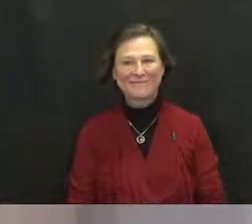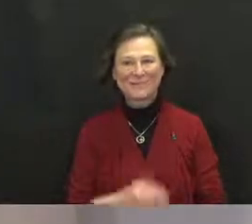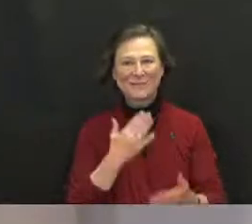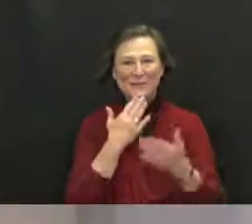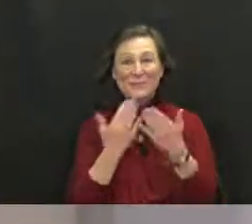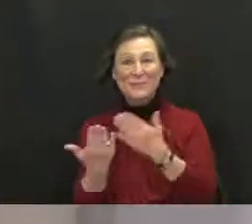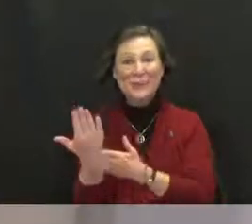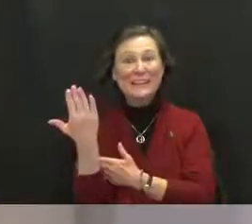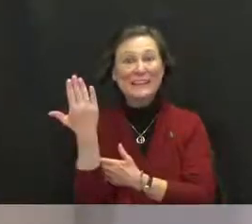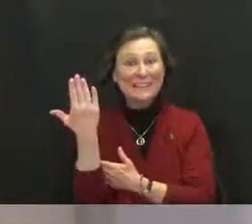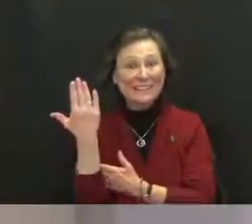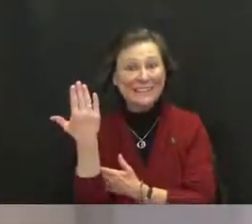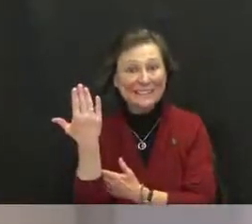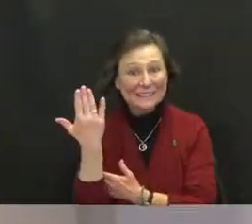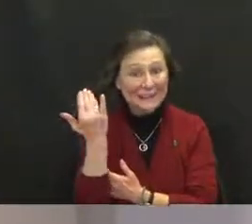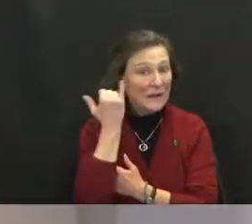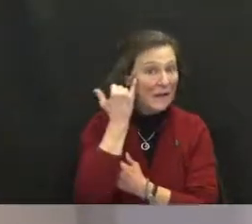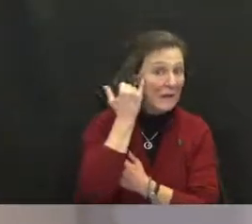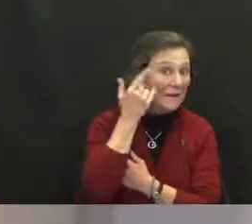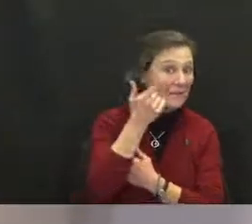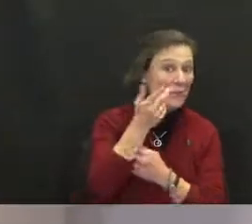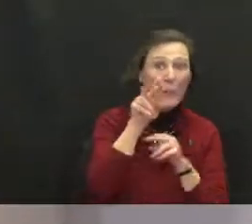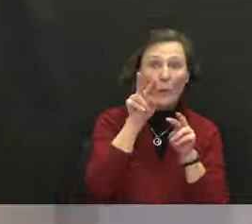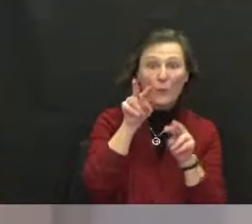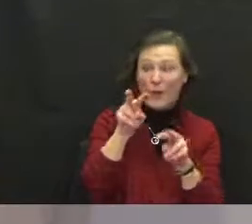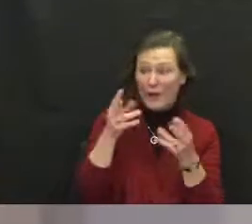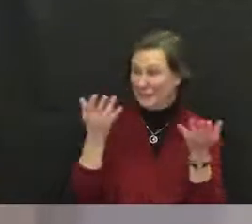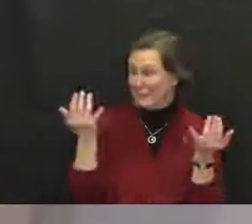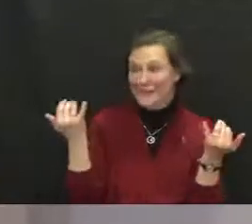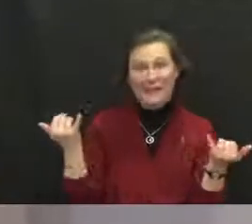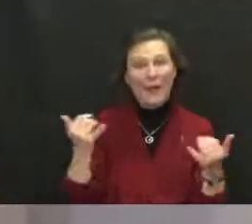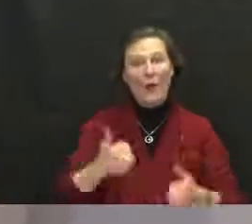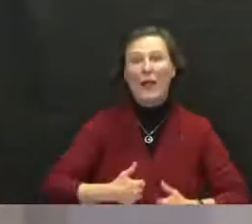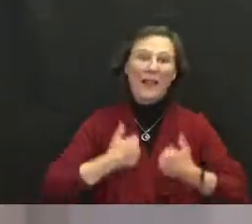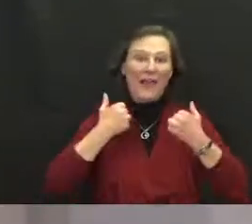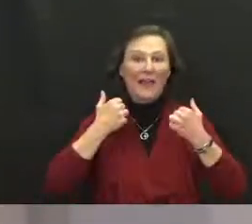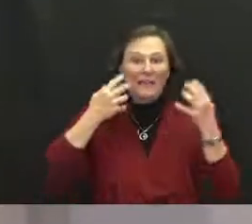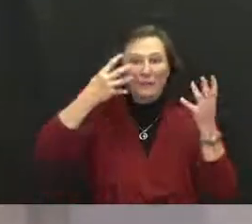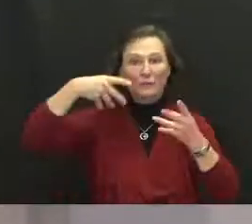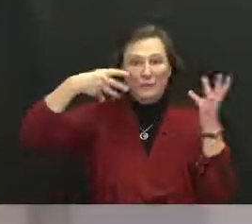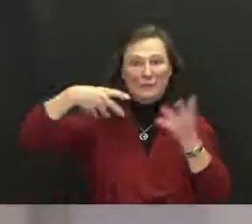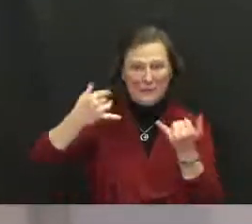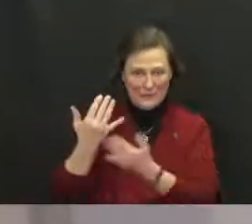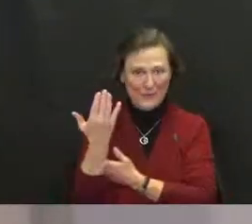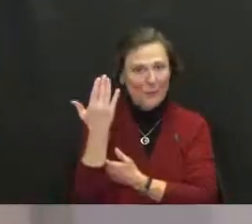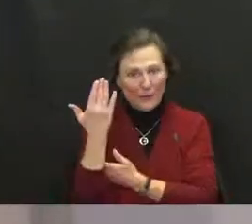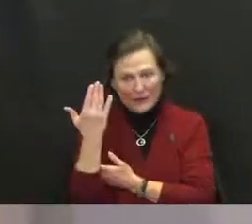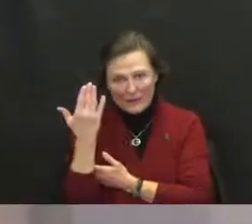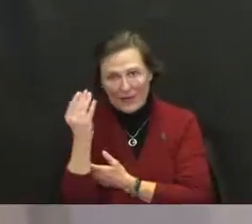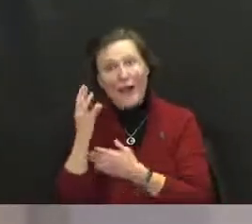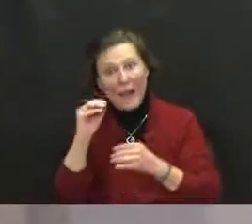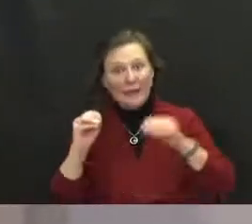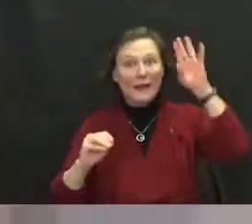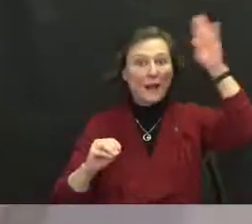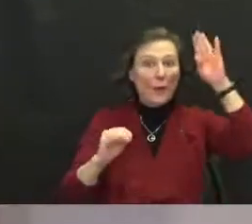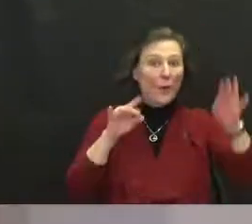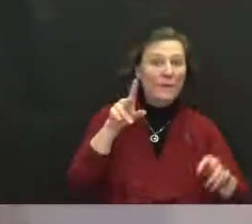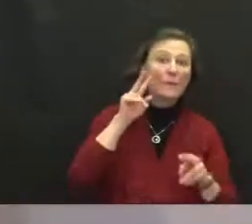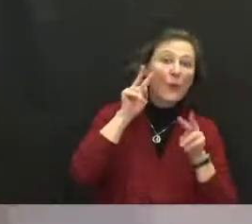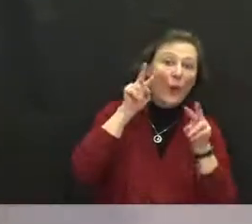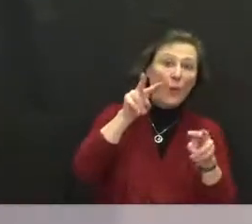Good morning if you are watching it live stream right now this morning, and hello if you're watching a later